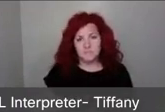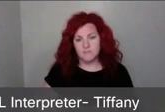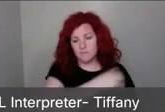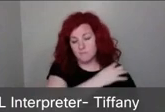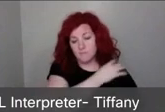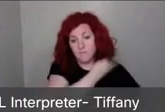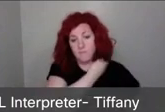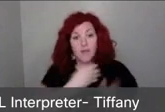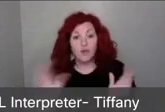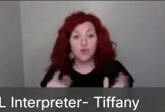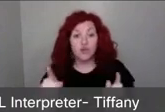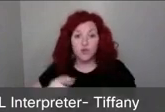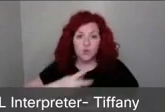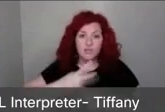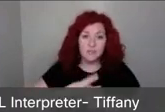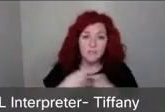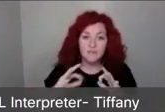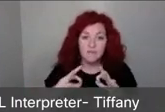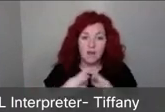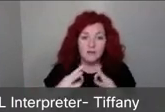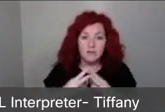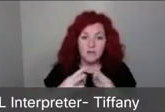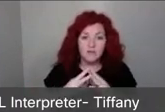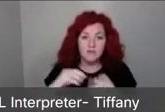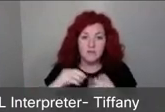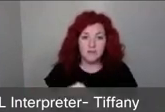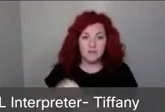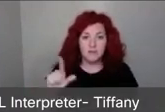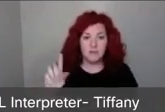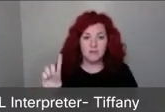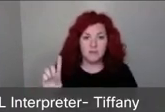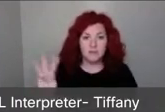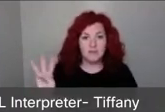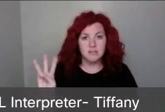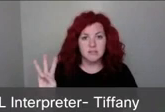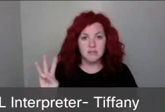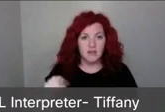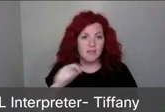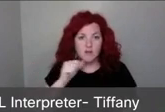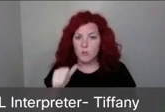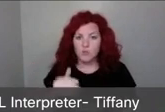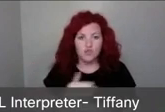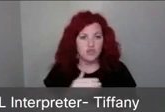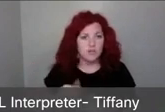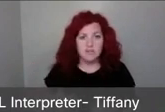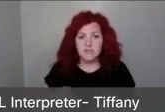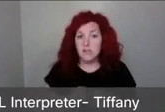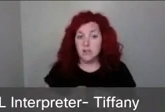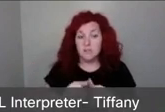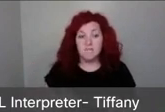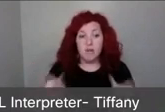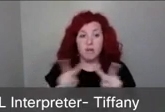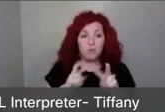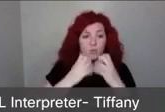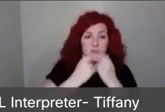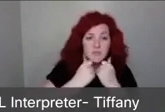keep Flagstaff in LD6. They do not share the same values. They do not share the